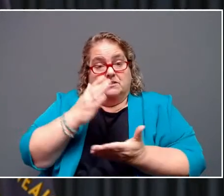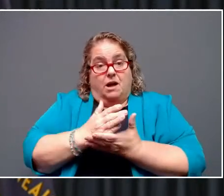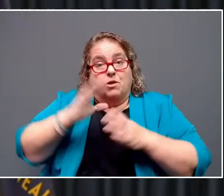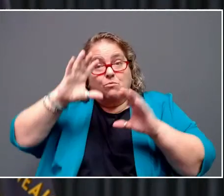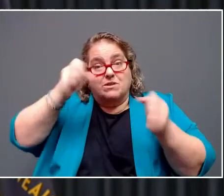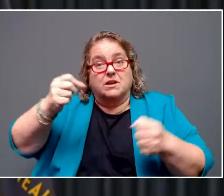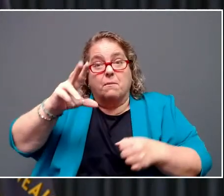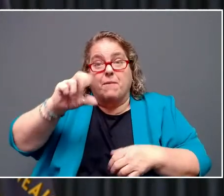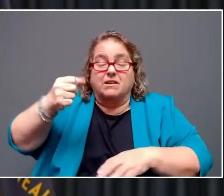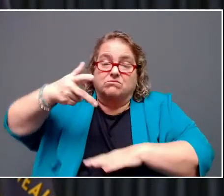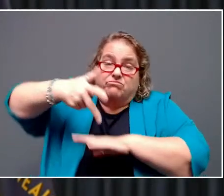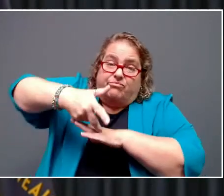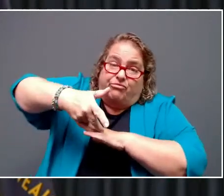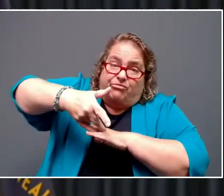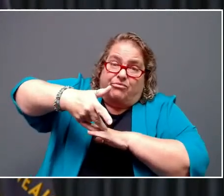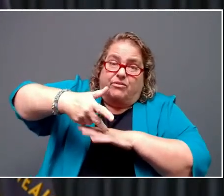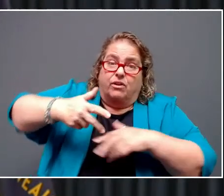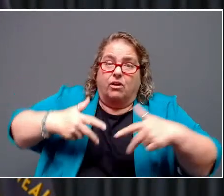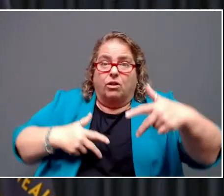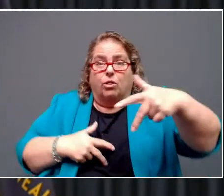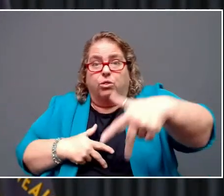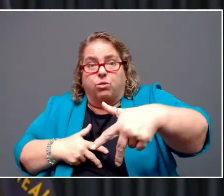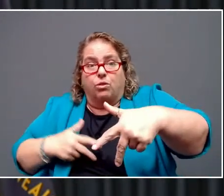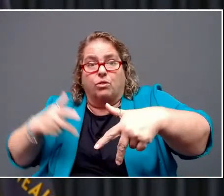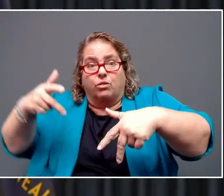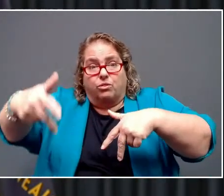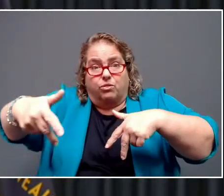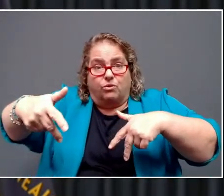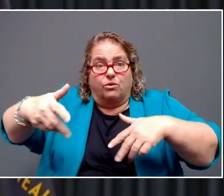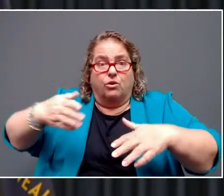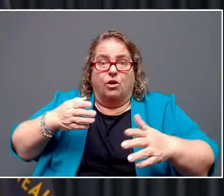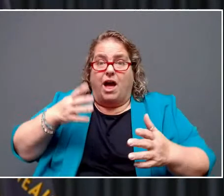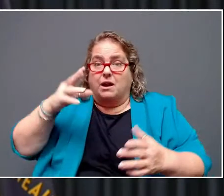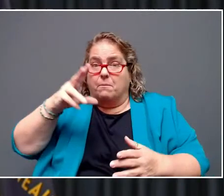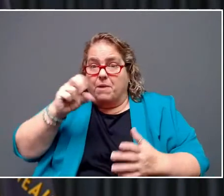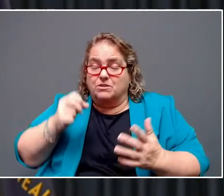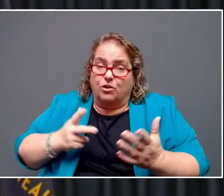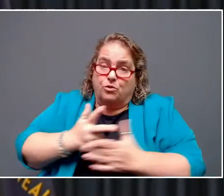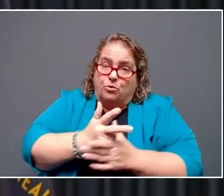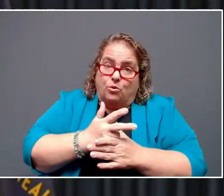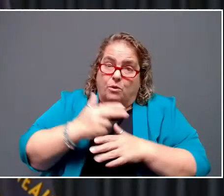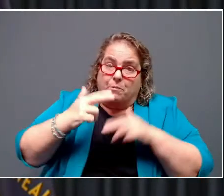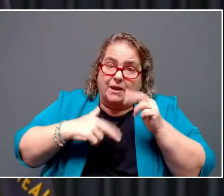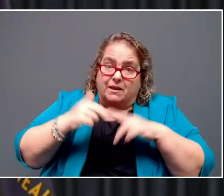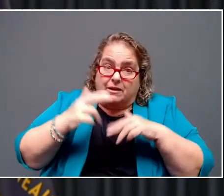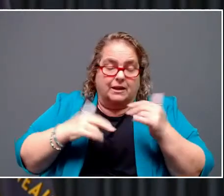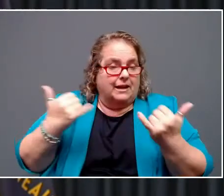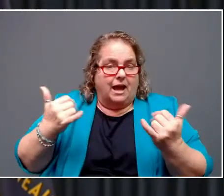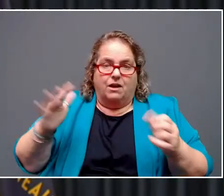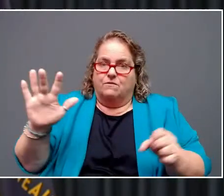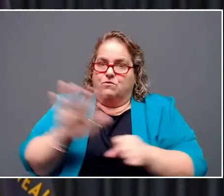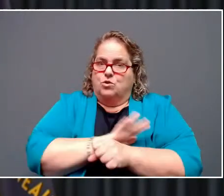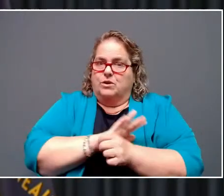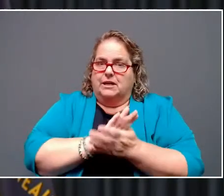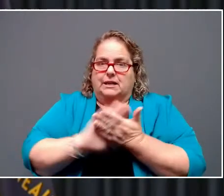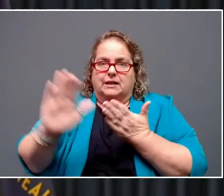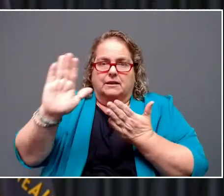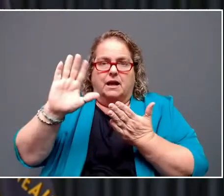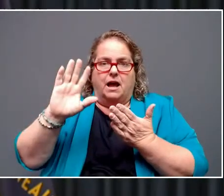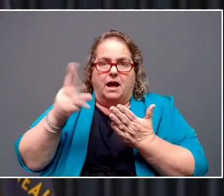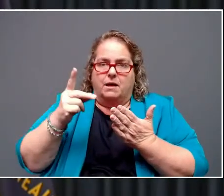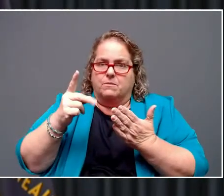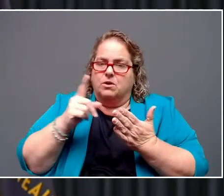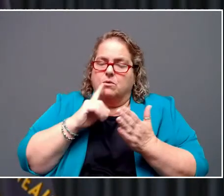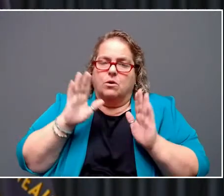had actually been thrust through buildings, entirely cleaned up now. Really incredible work being